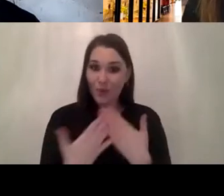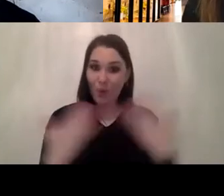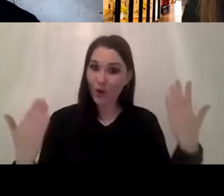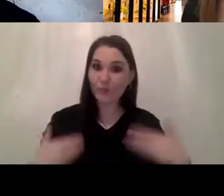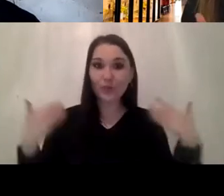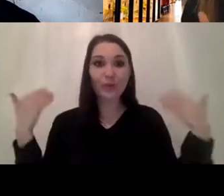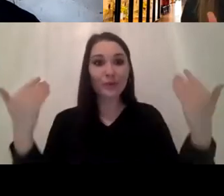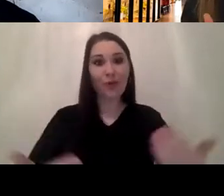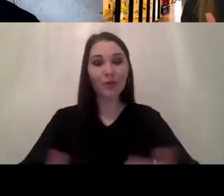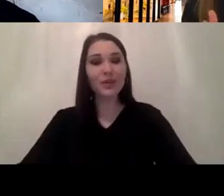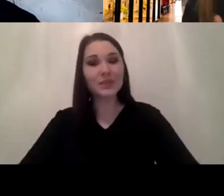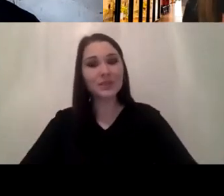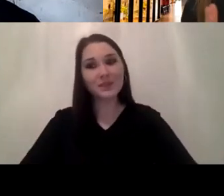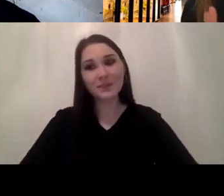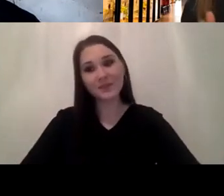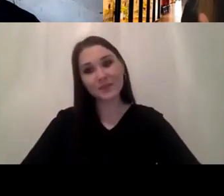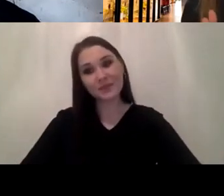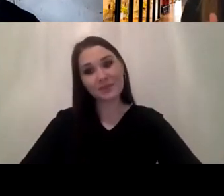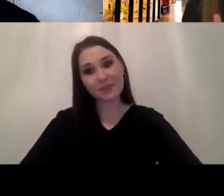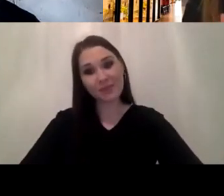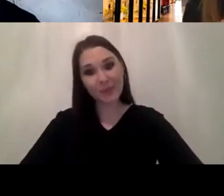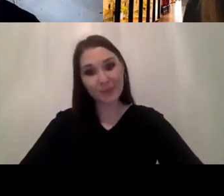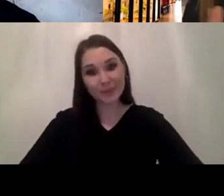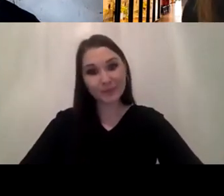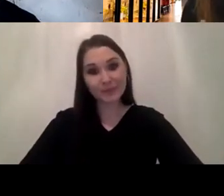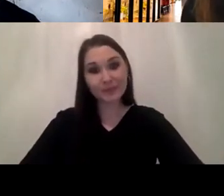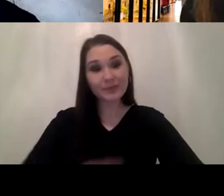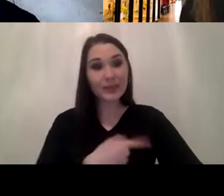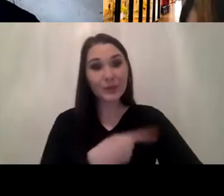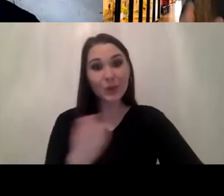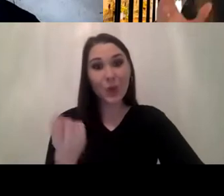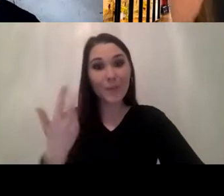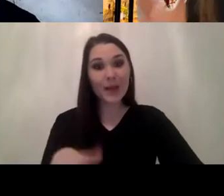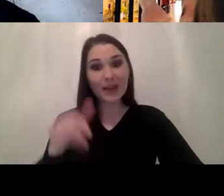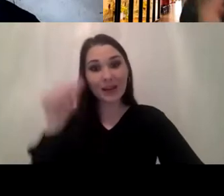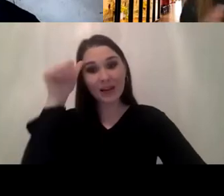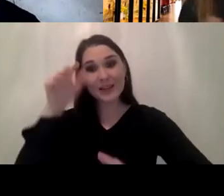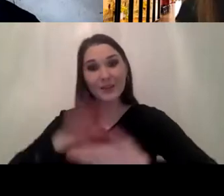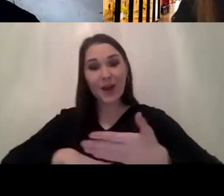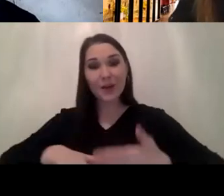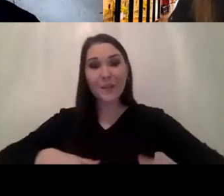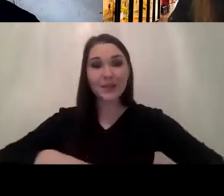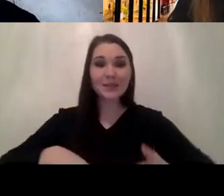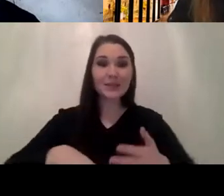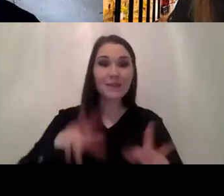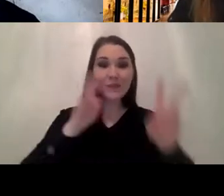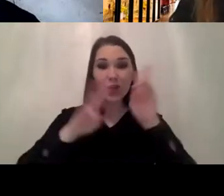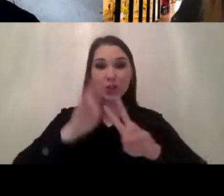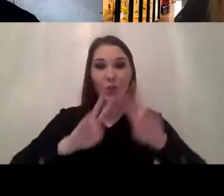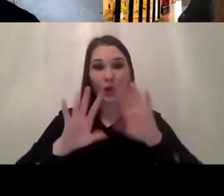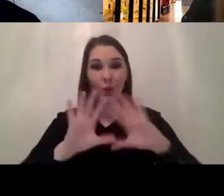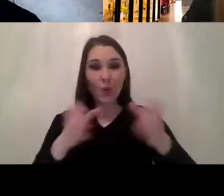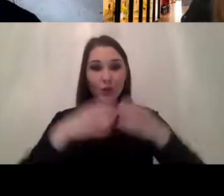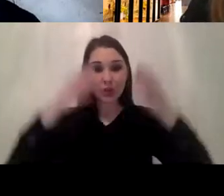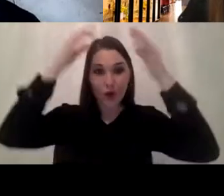Has anyone experimented virtual workshop with the headset and AR and VR?